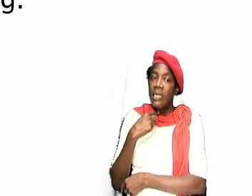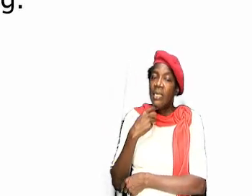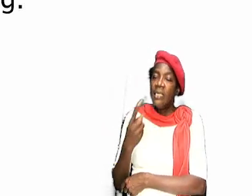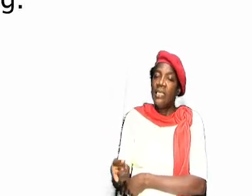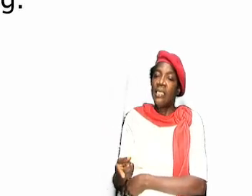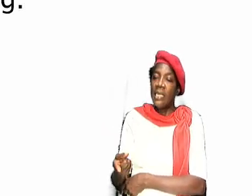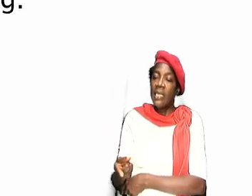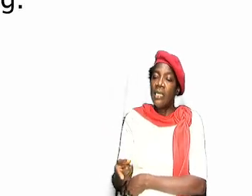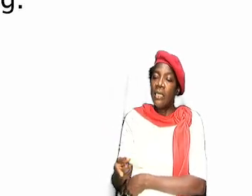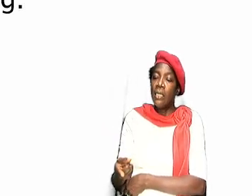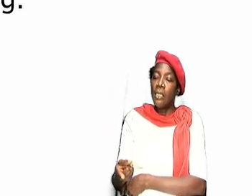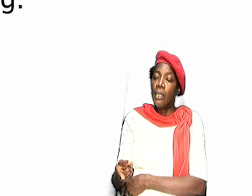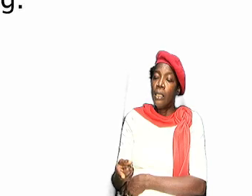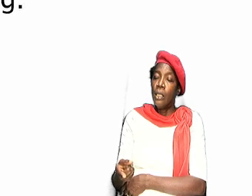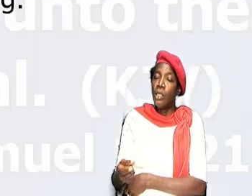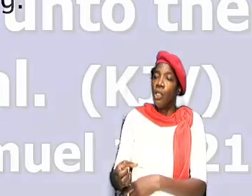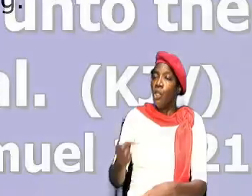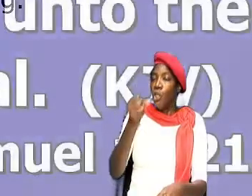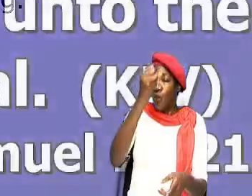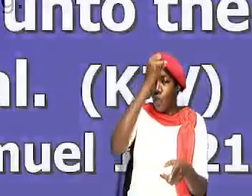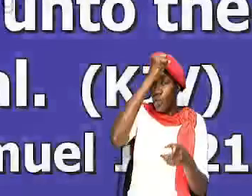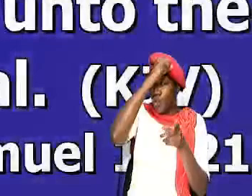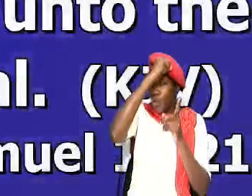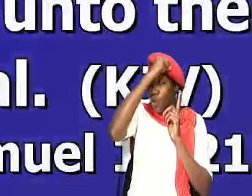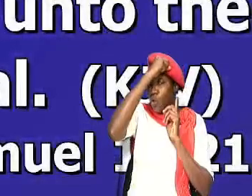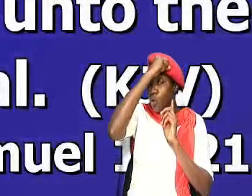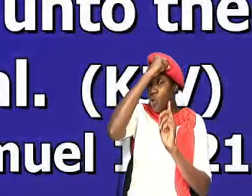unto Samuel,